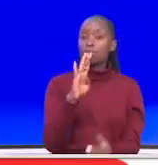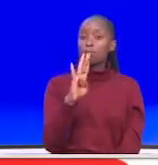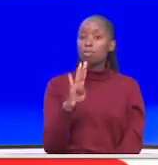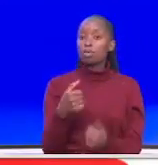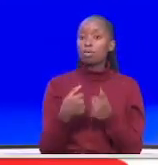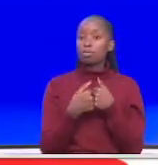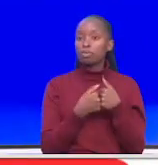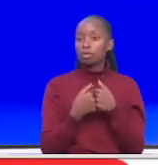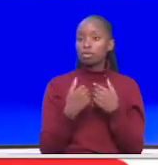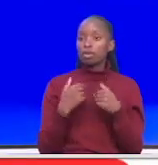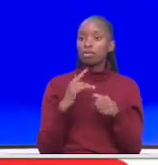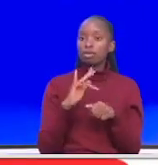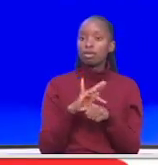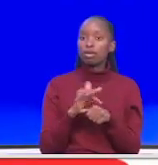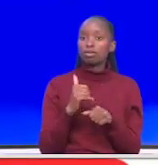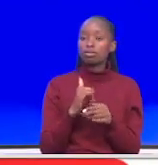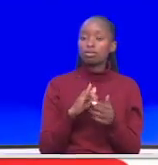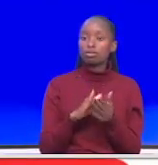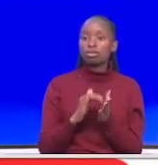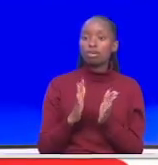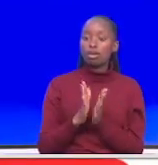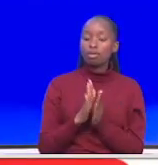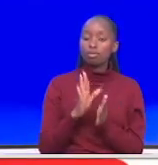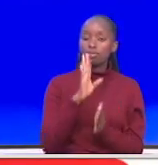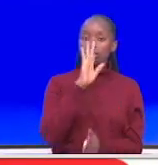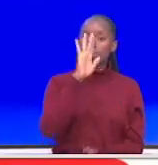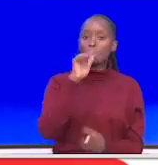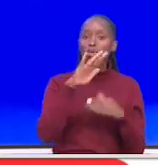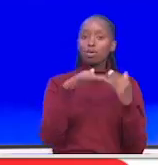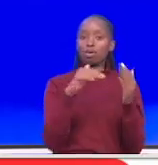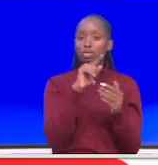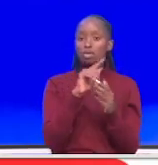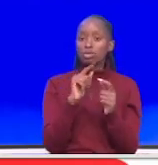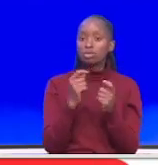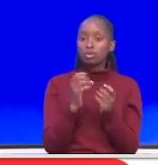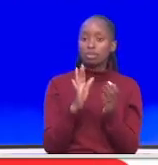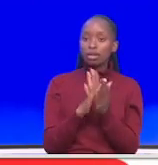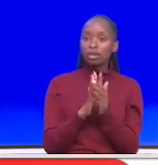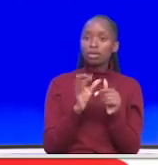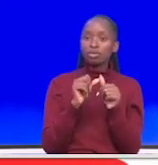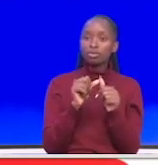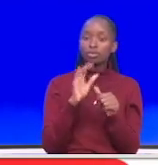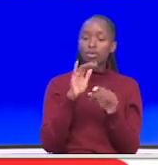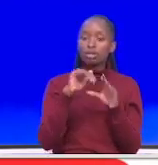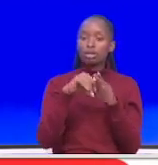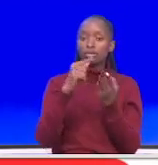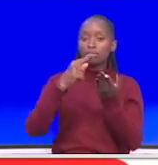early kickoff will be Zanzibar versus South Sudan, and Tanzania will take on Uganda.